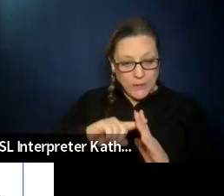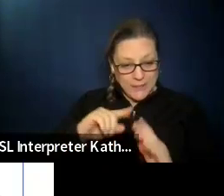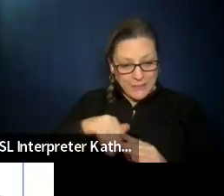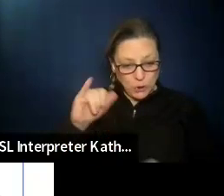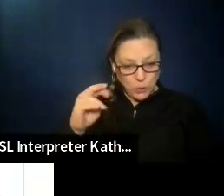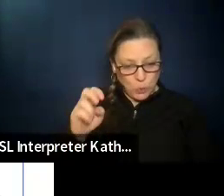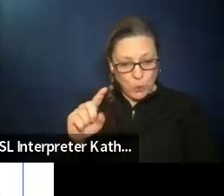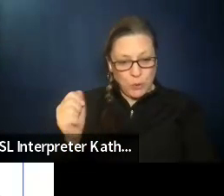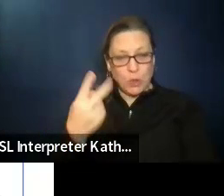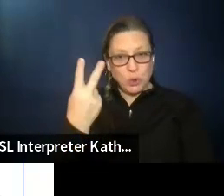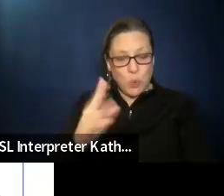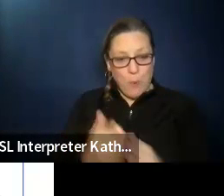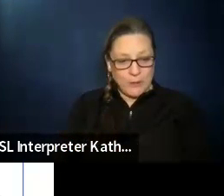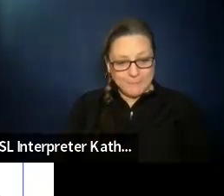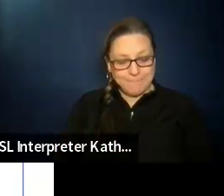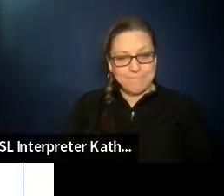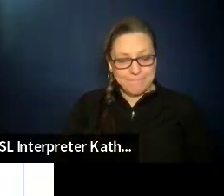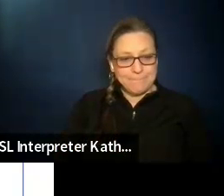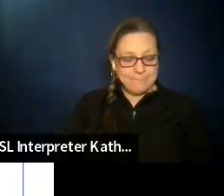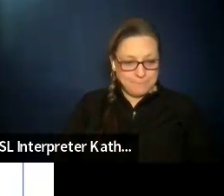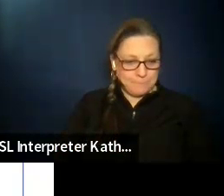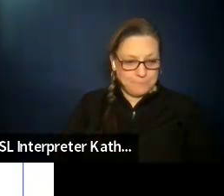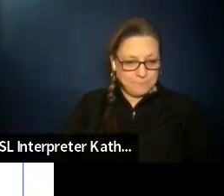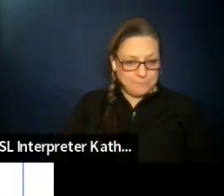with 2 books. Next slide, please.